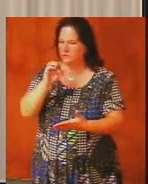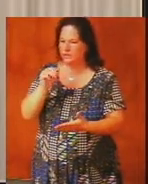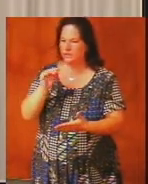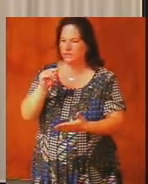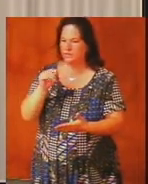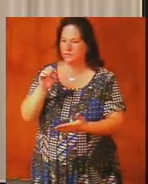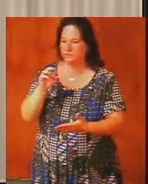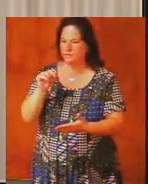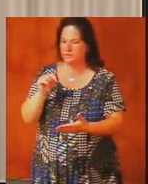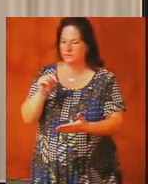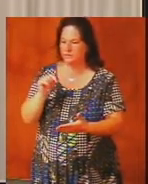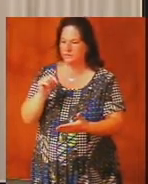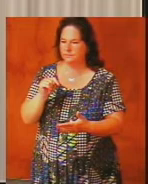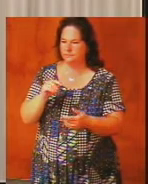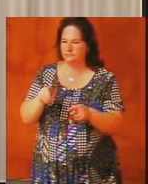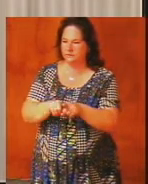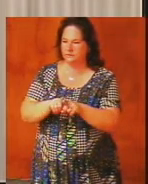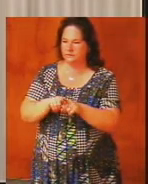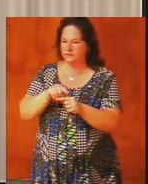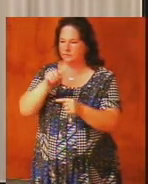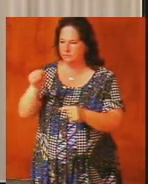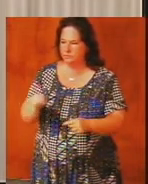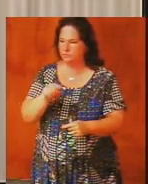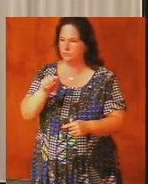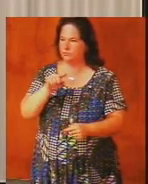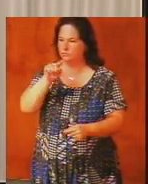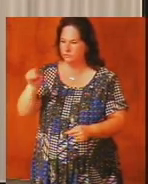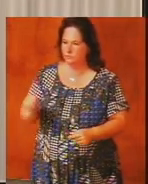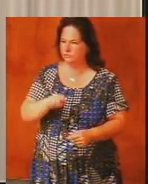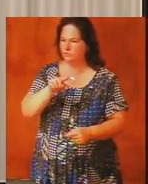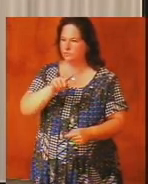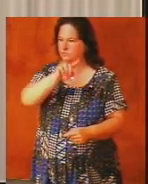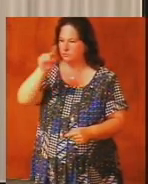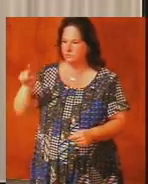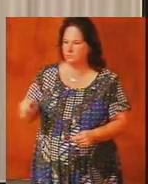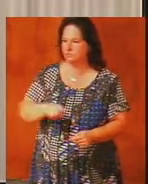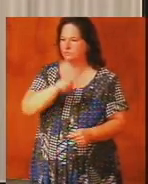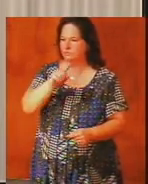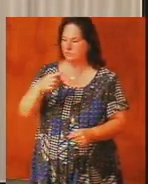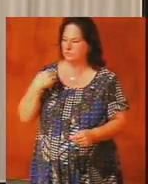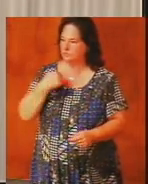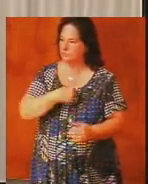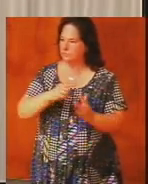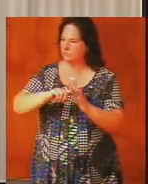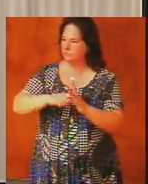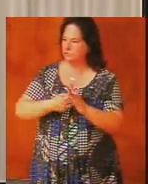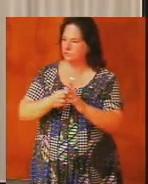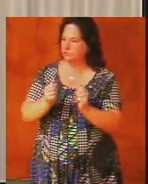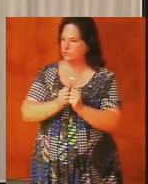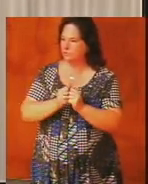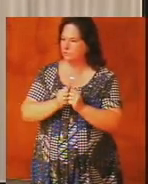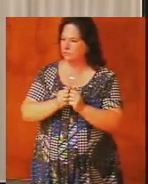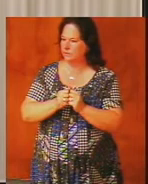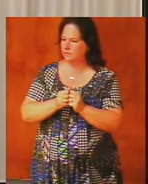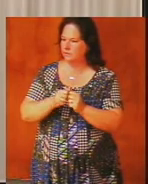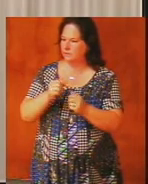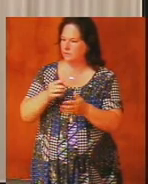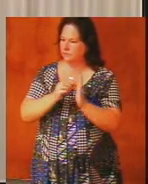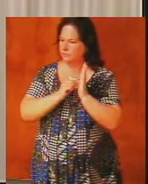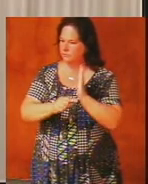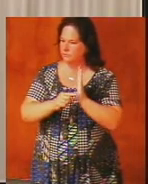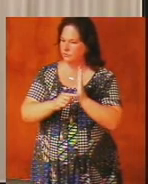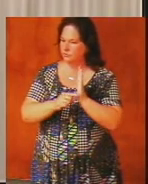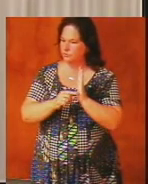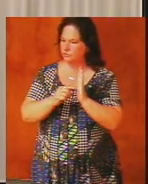of concentric circles. We'll start with a verse of